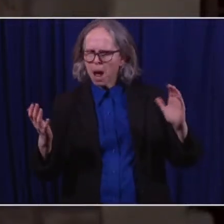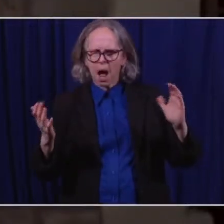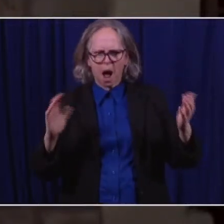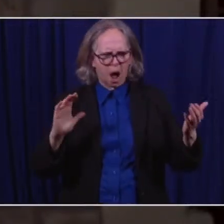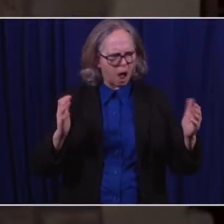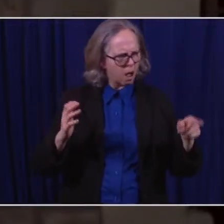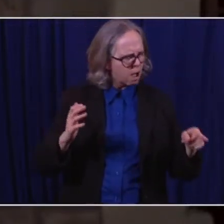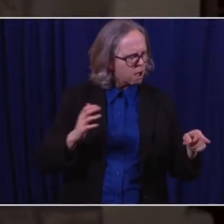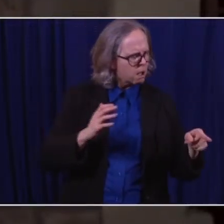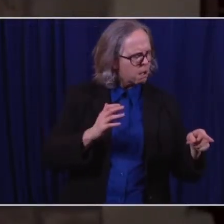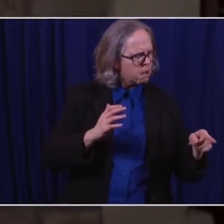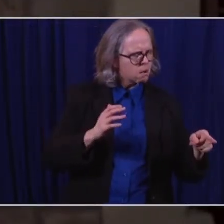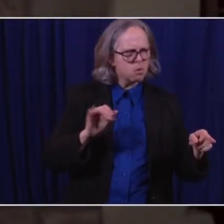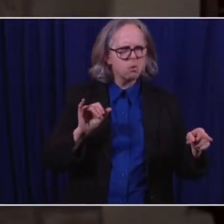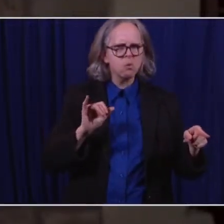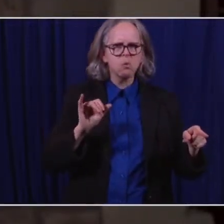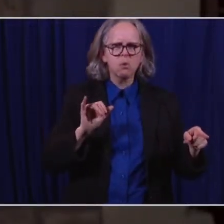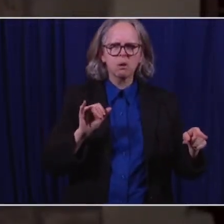were almost